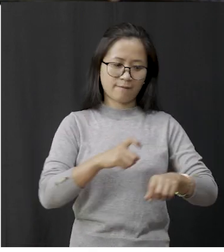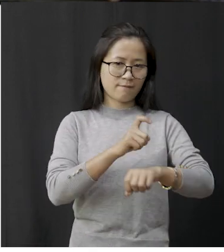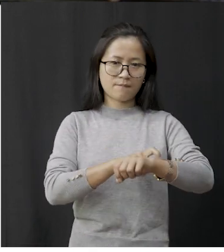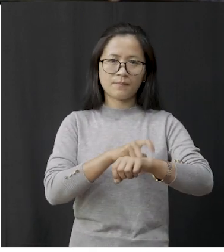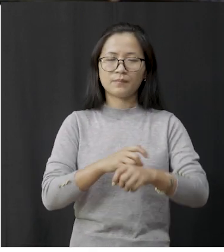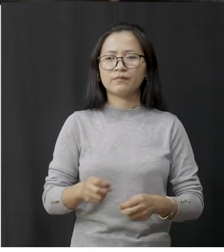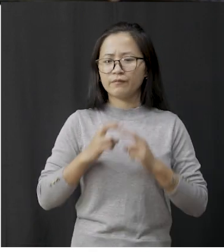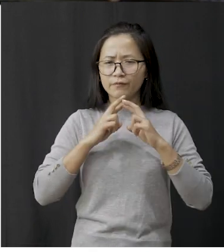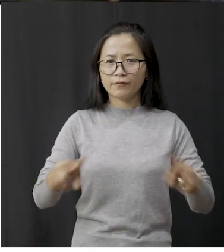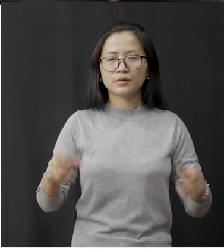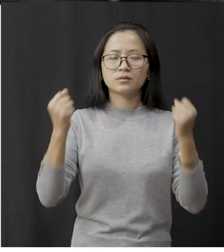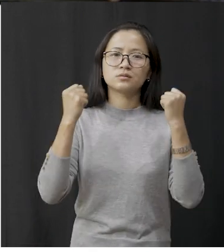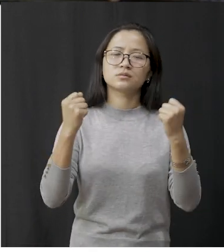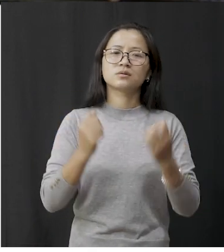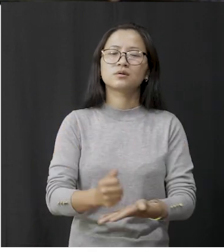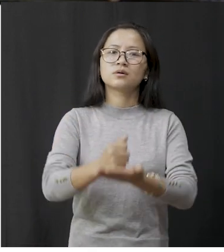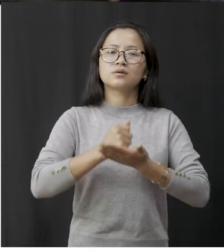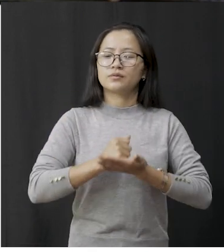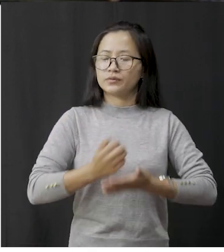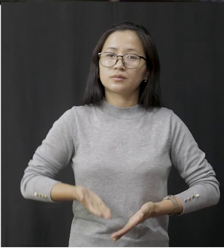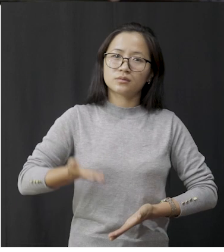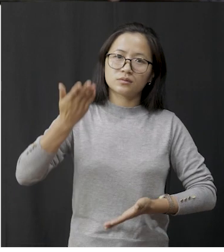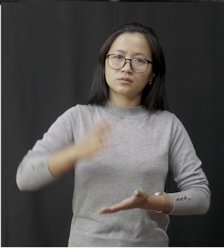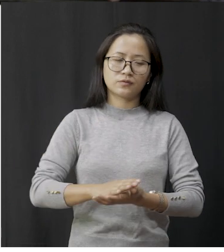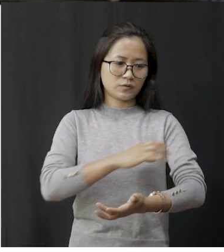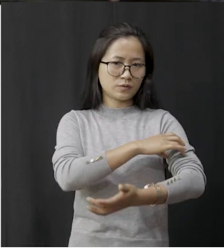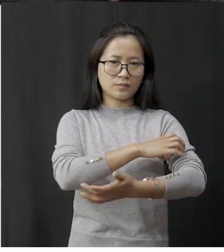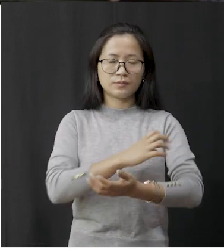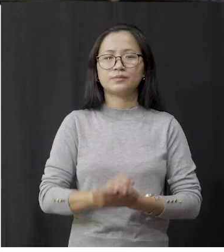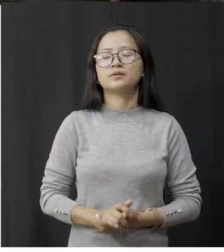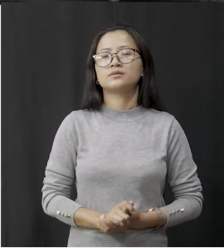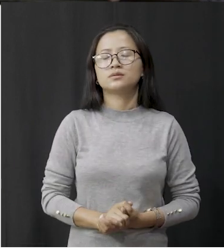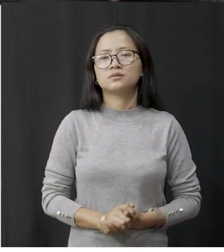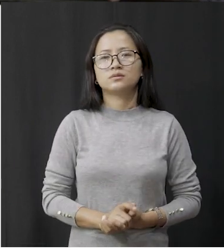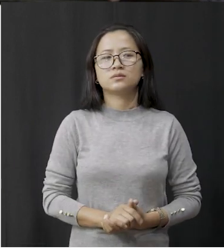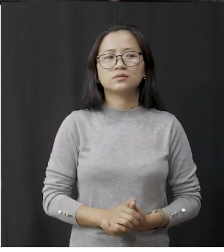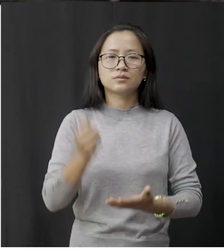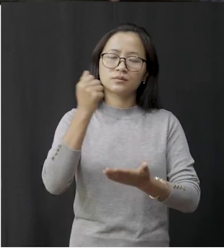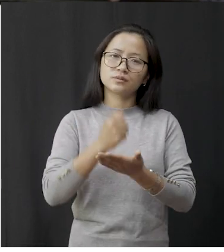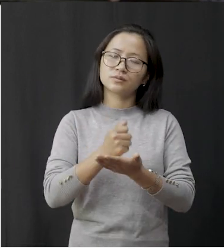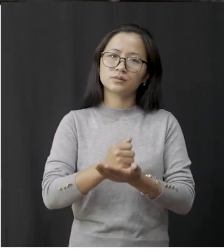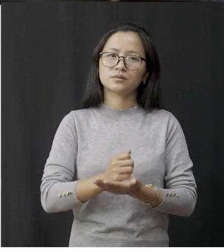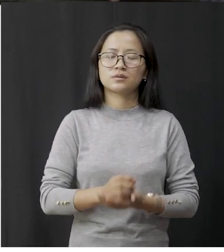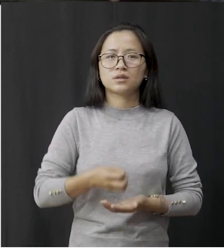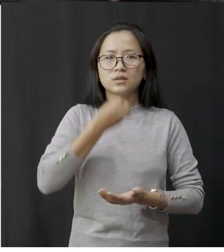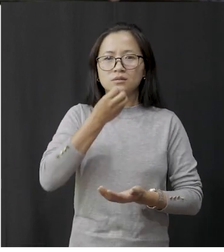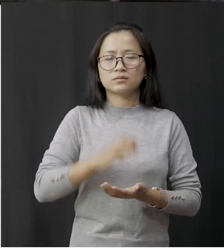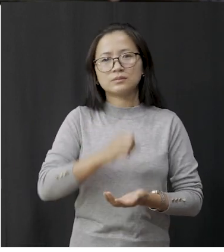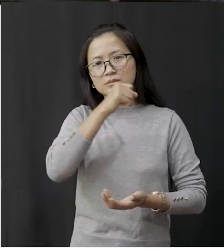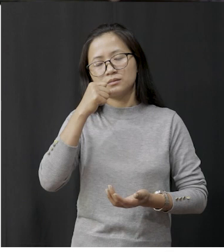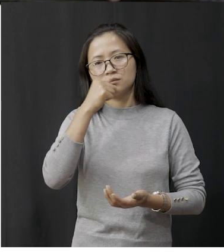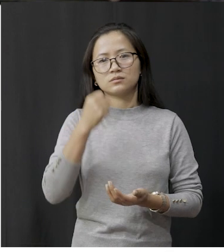very strong, and they also help in the growth of our muscles. Okay, so we should eat this type of